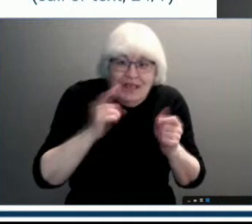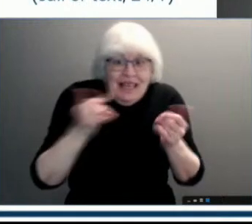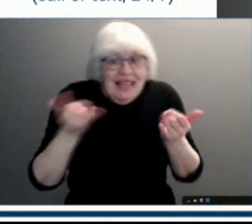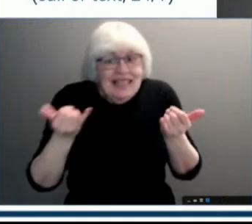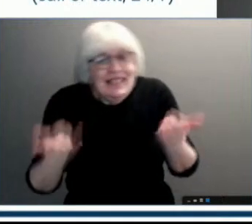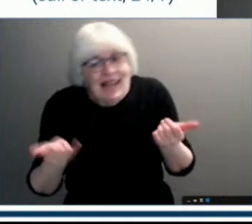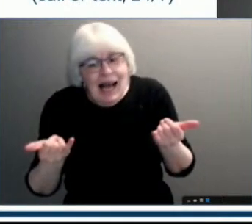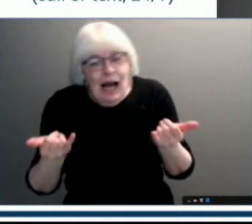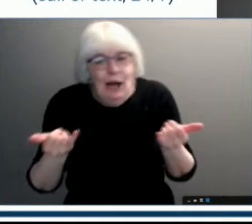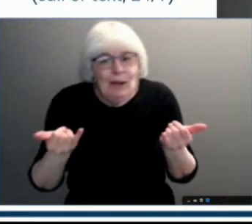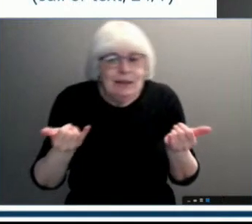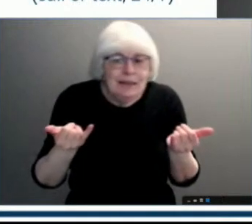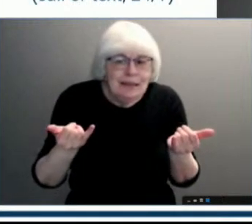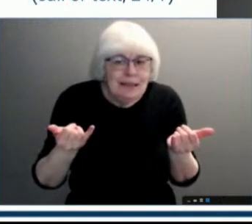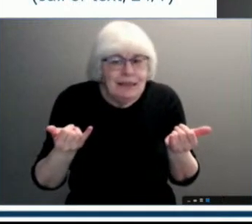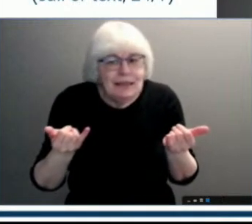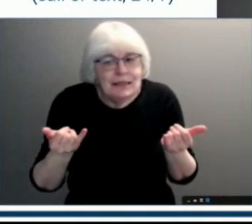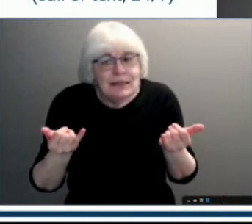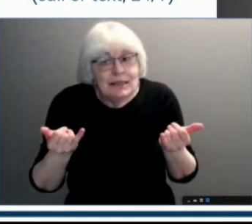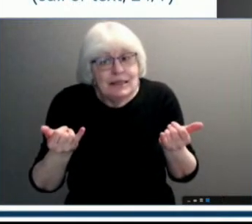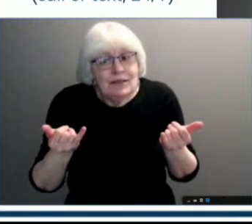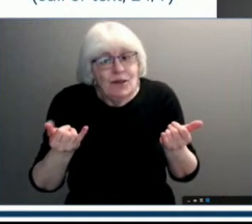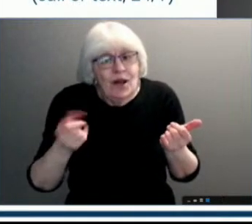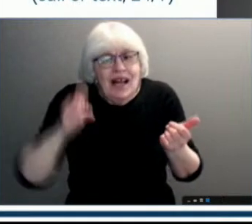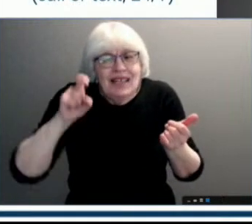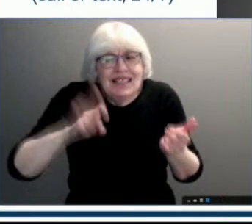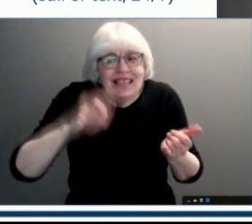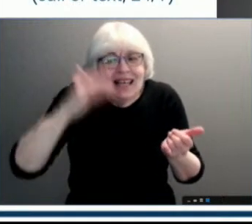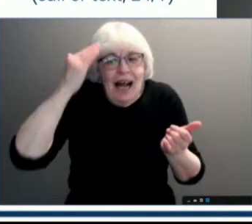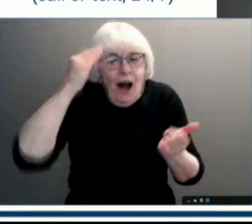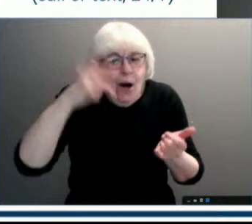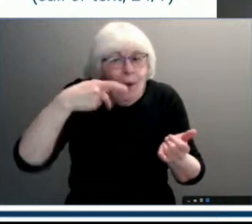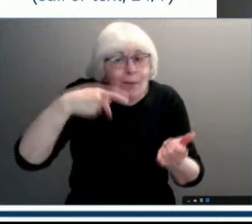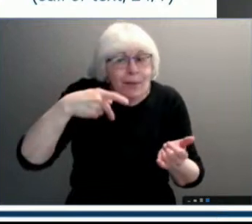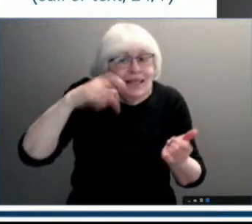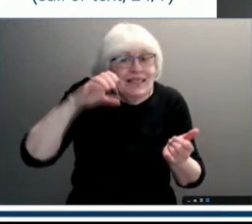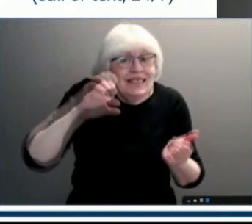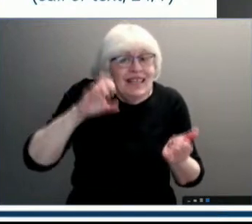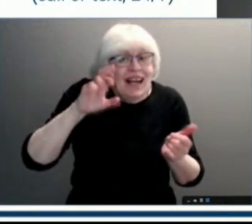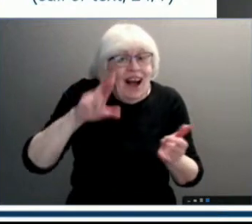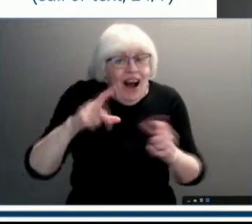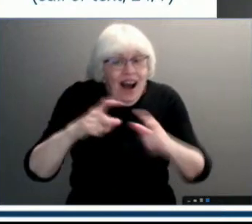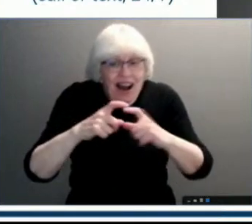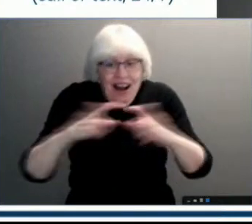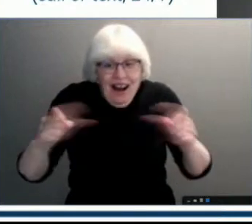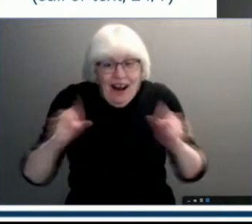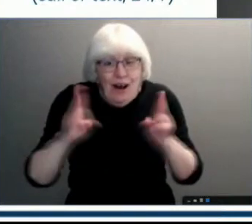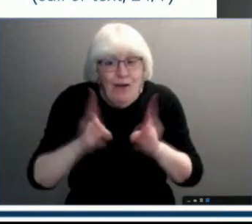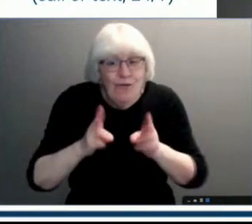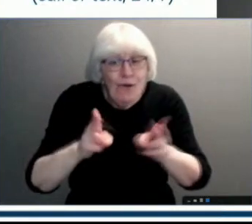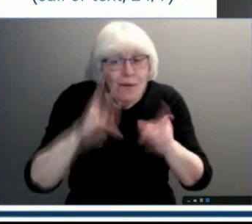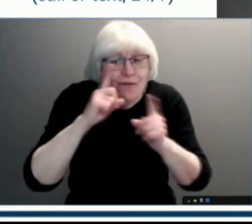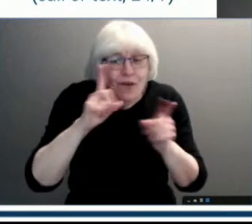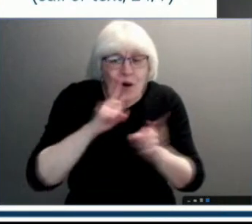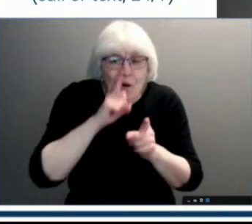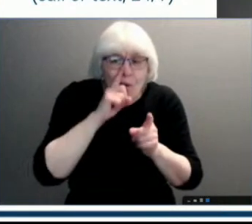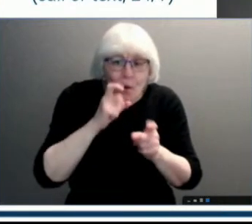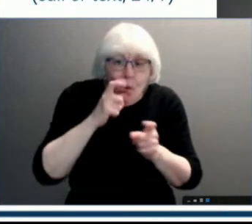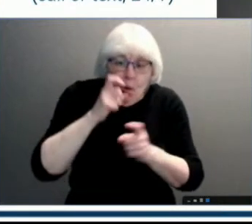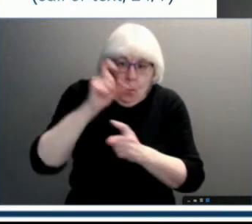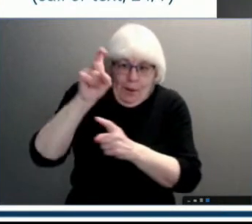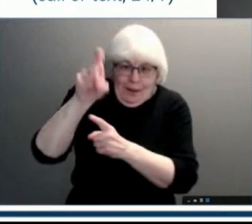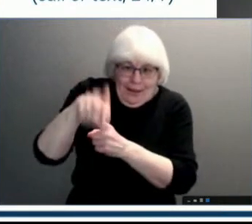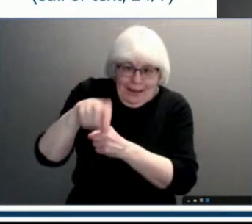to focus both our PCR and our rapid testing capacity for those who need it the most, which is people who have